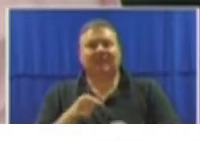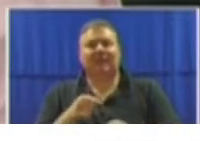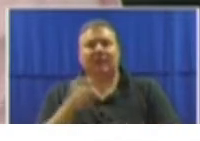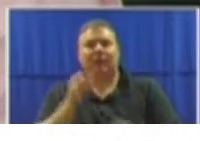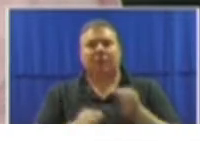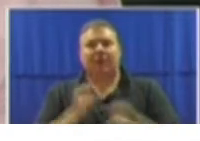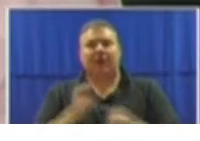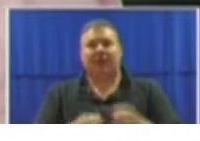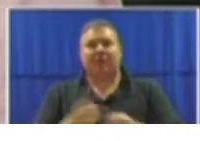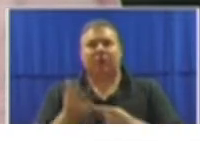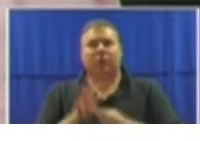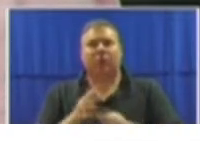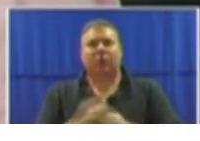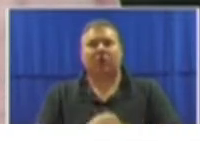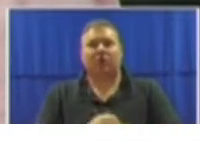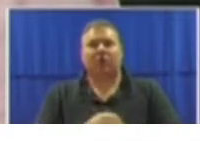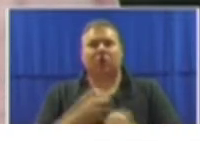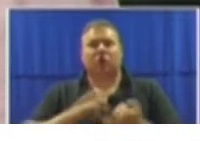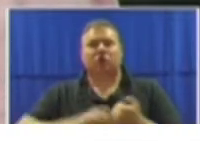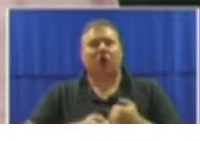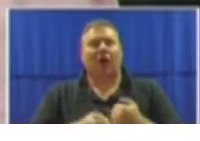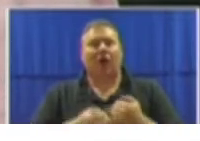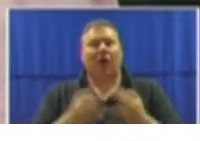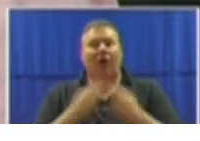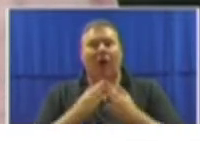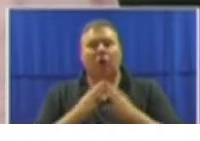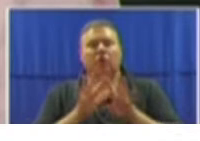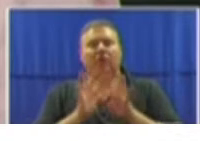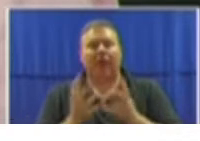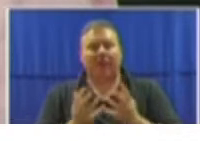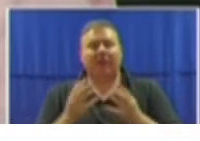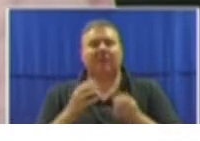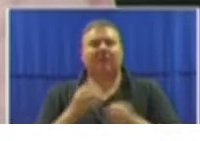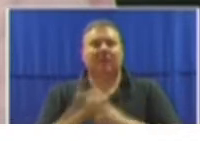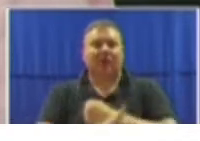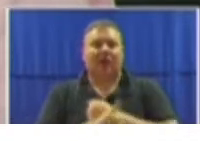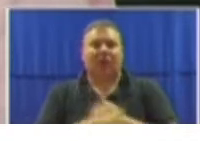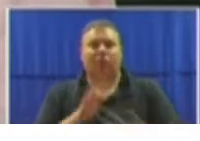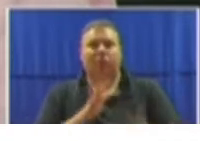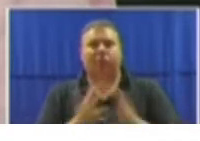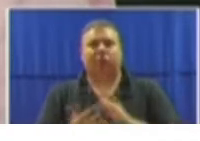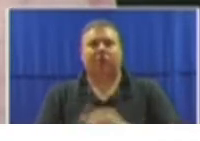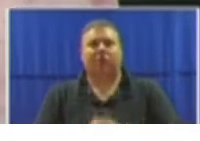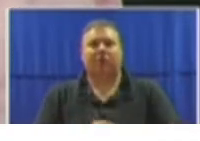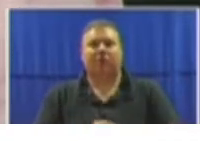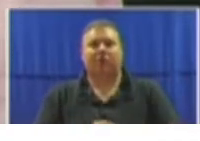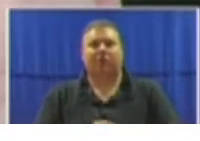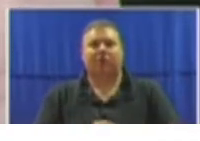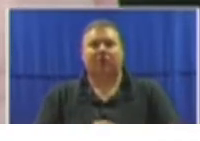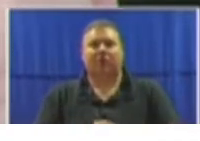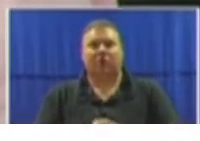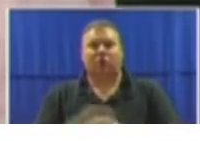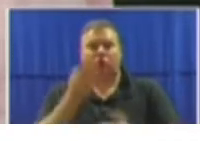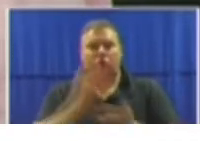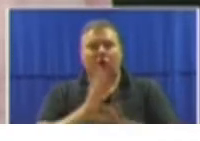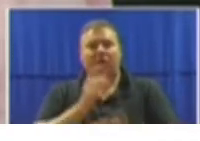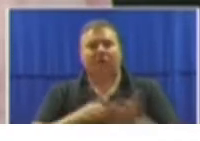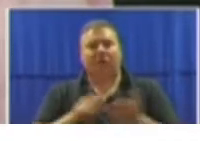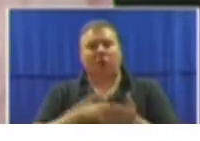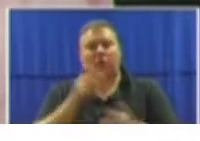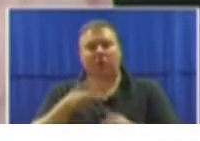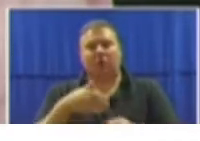attempt to destabilize the House, the Cabinet and the country and usurp the rights of voters. You cannot